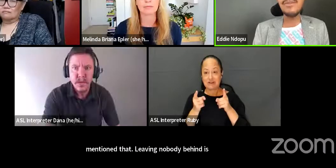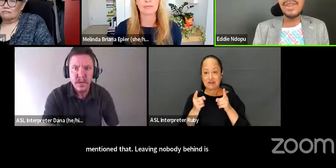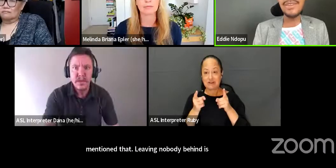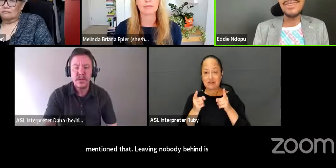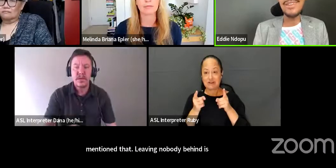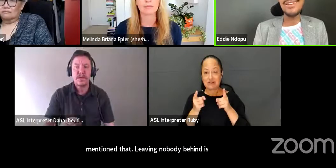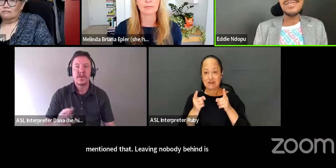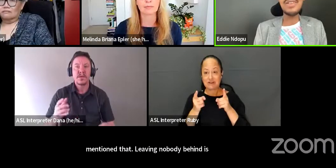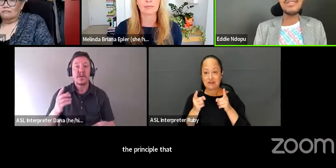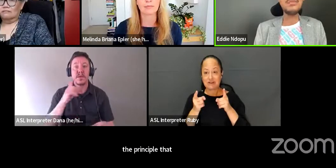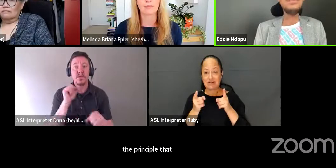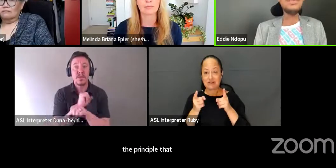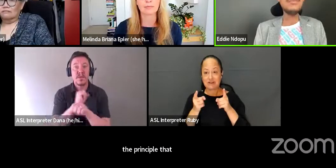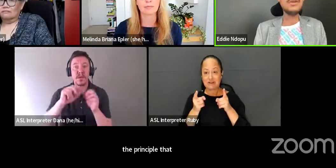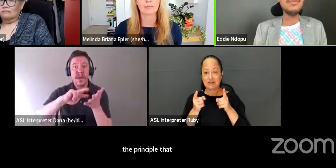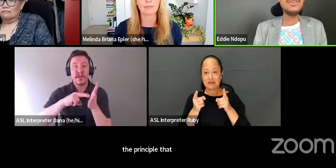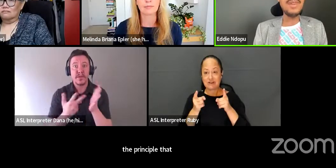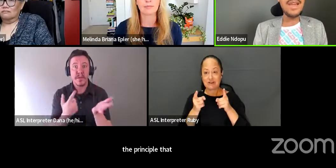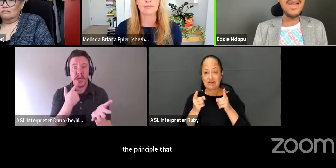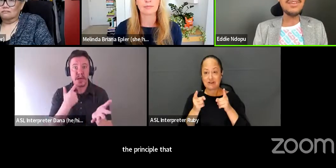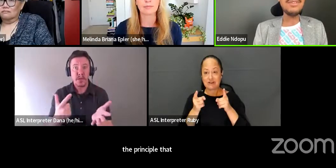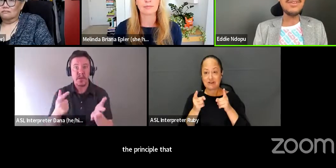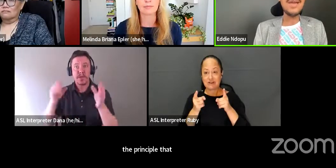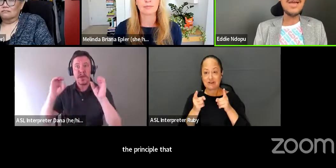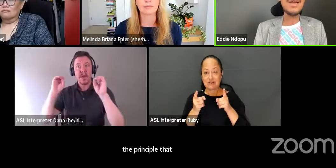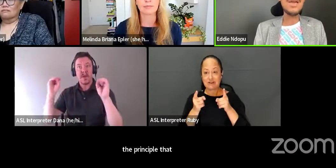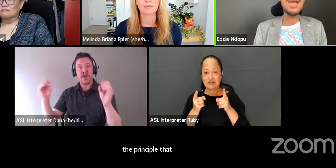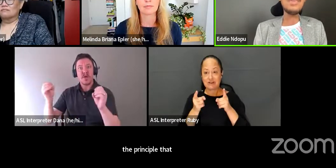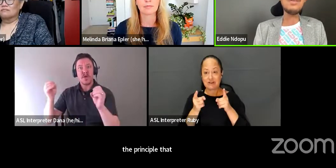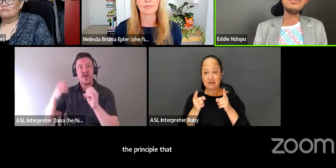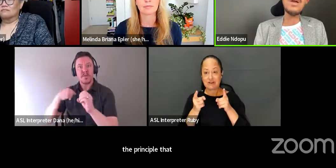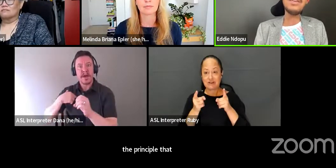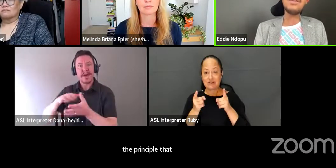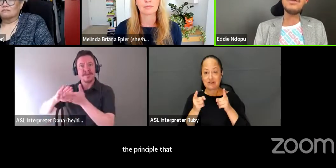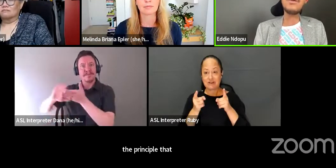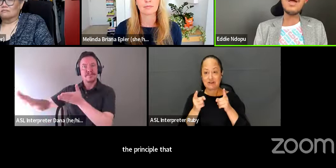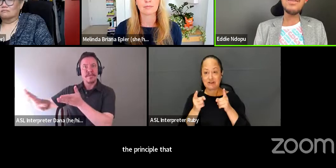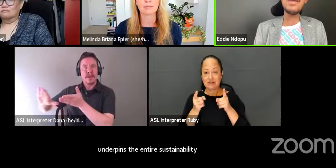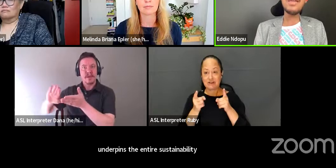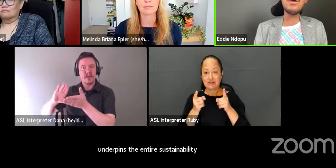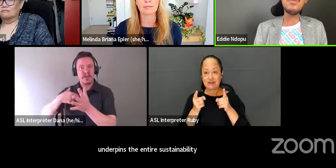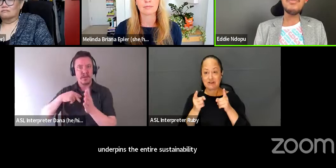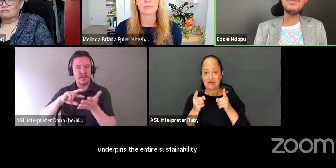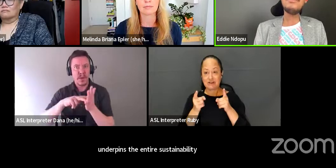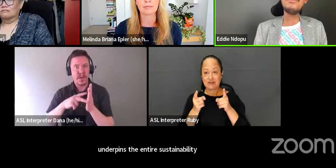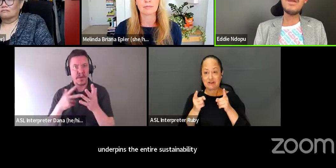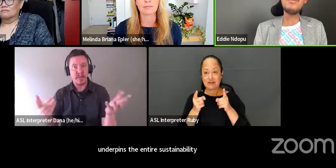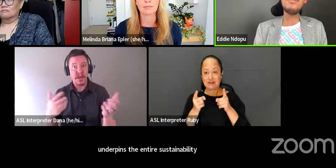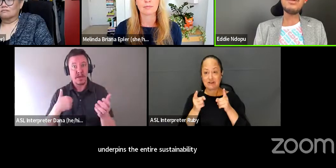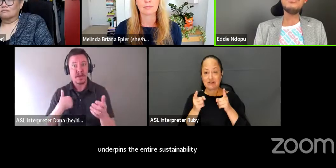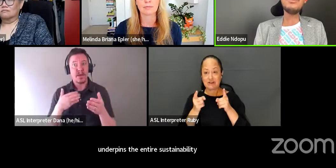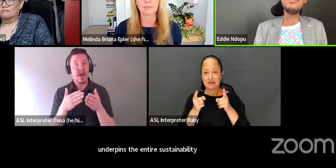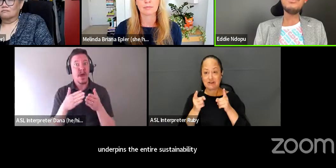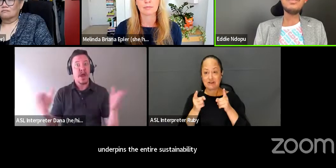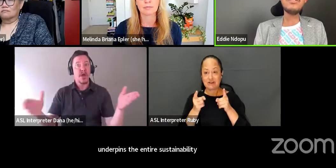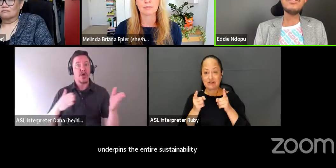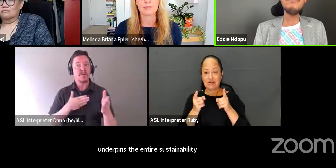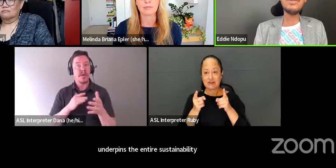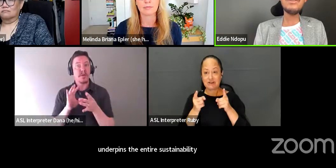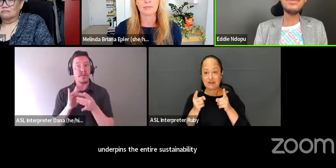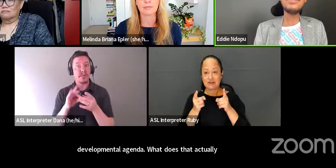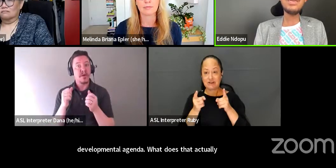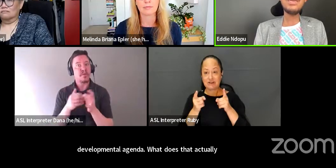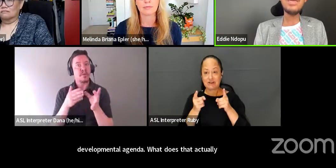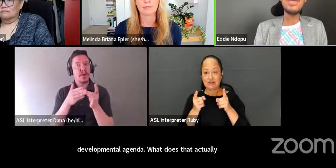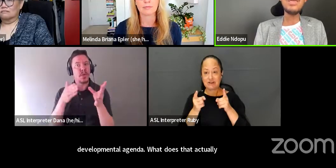that actually mean, to say that we leave nobody behind? And that's why, I opened my remarks with